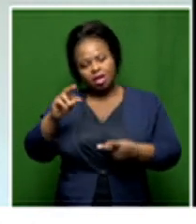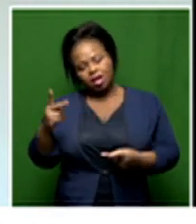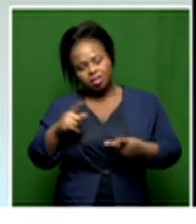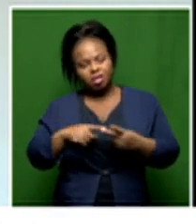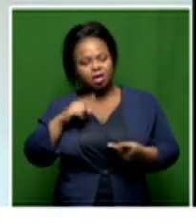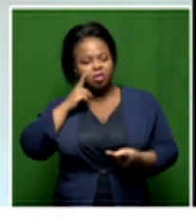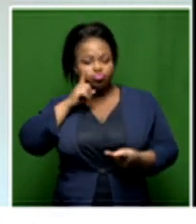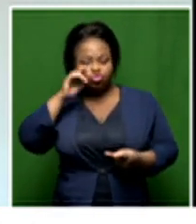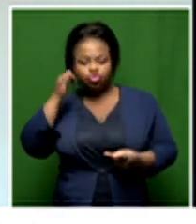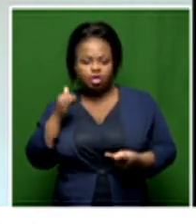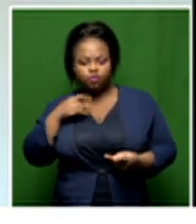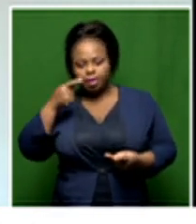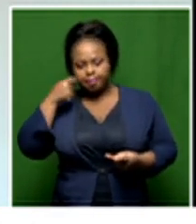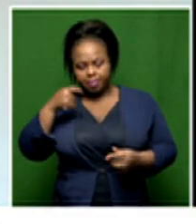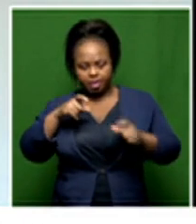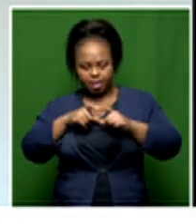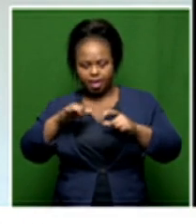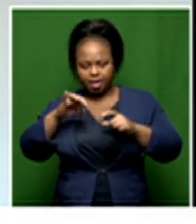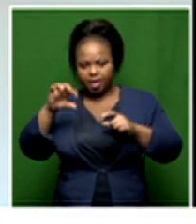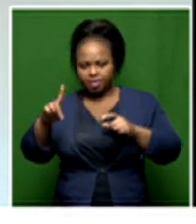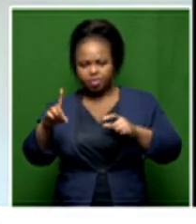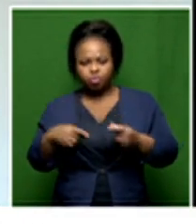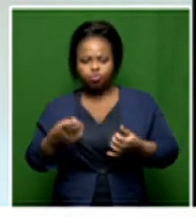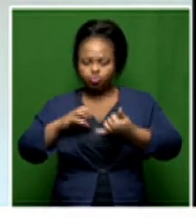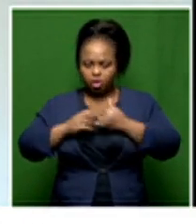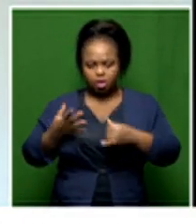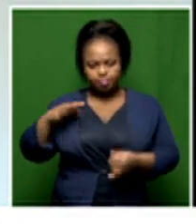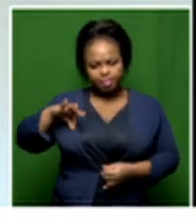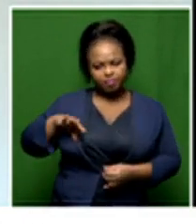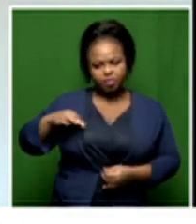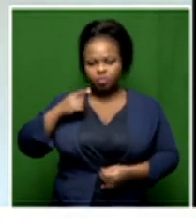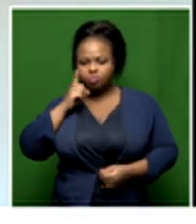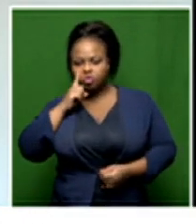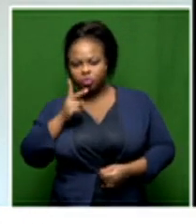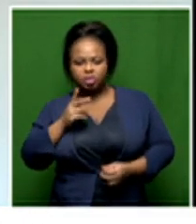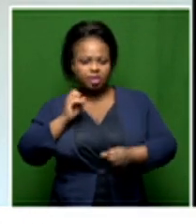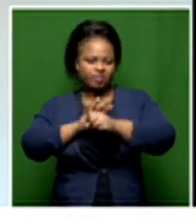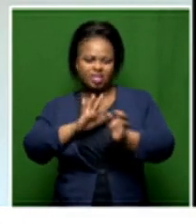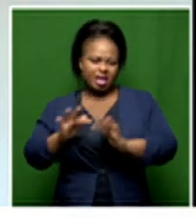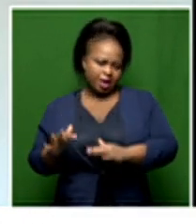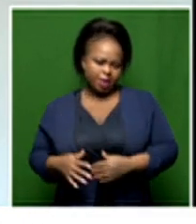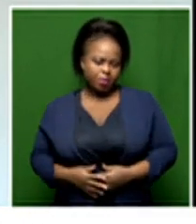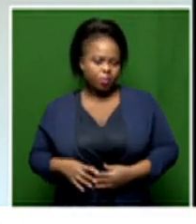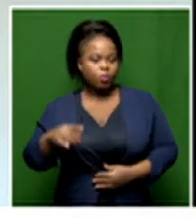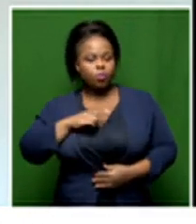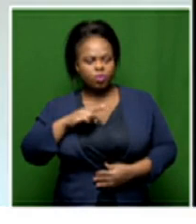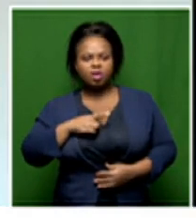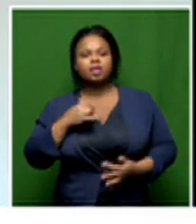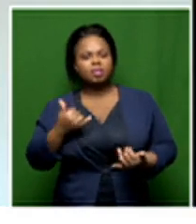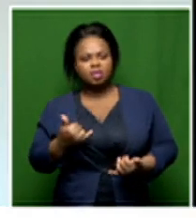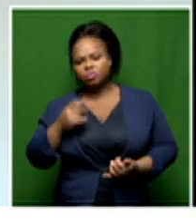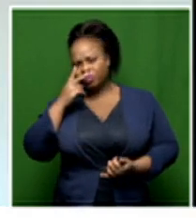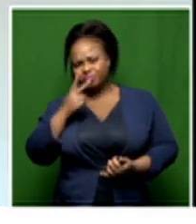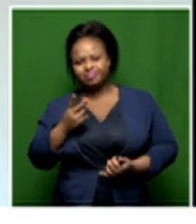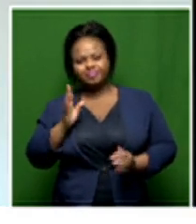medical aid schemes or benefits to cater for those kinds of effects, because they've been proven in a